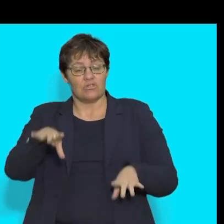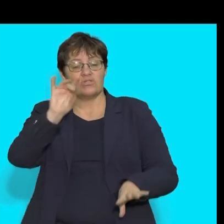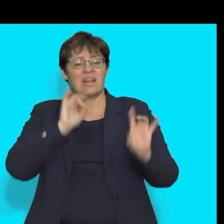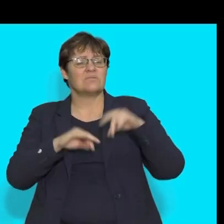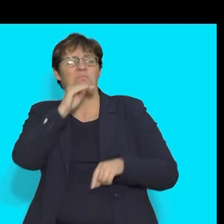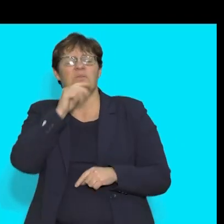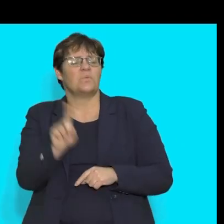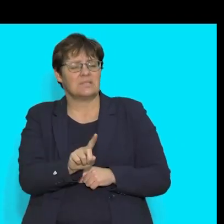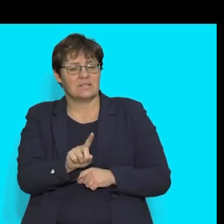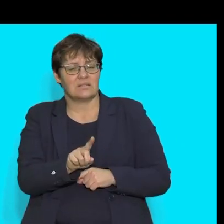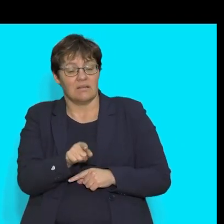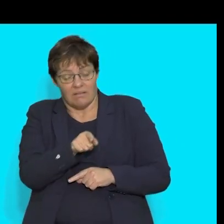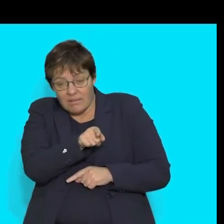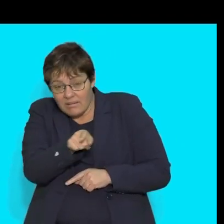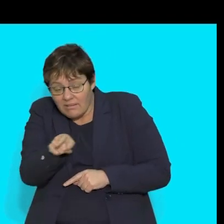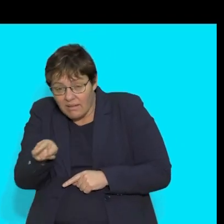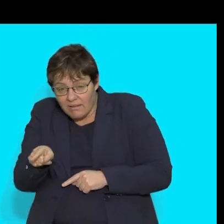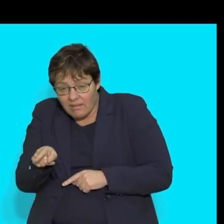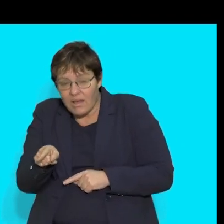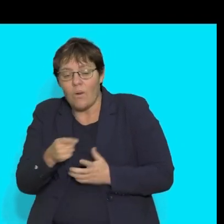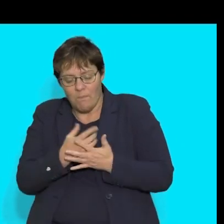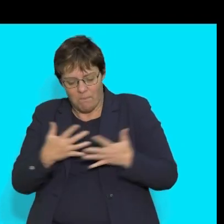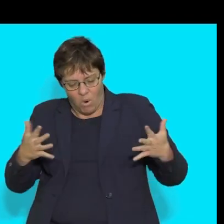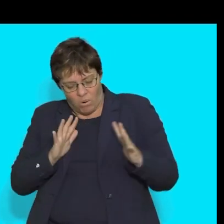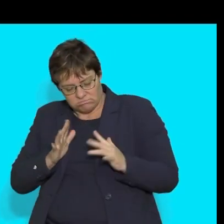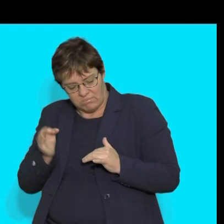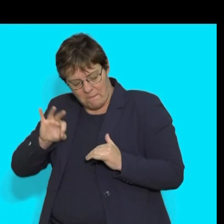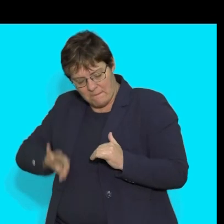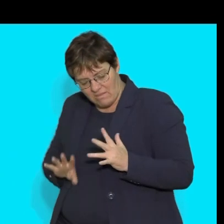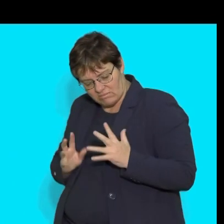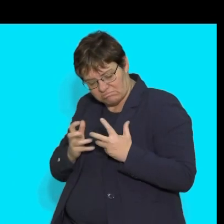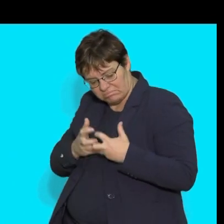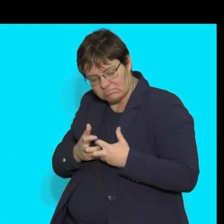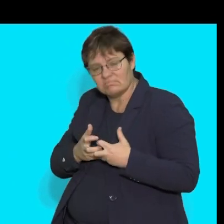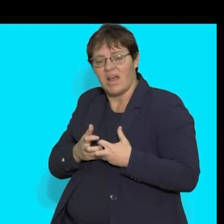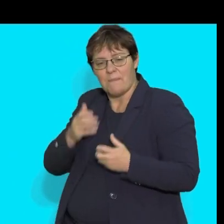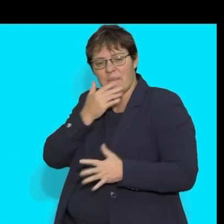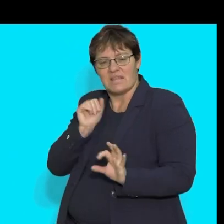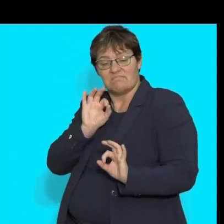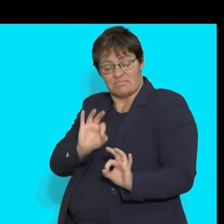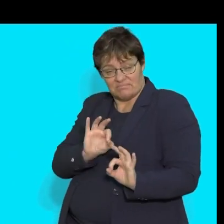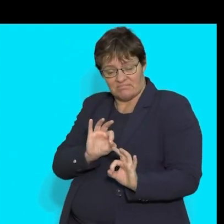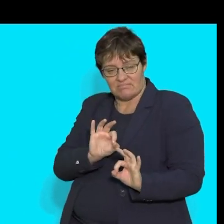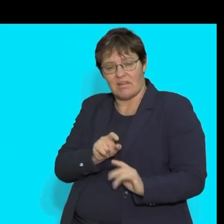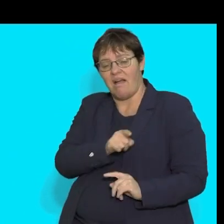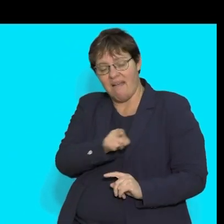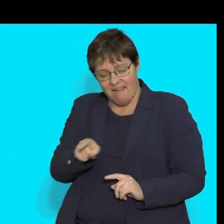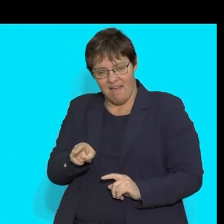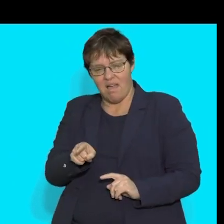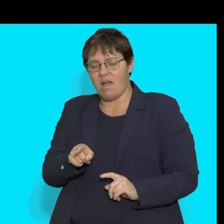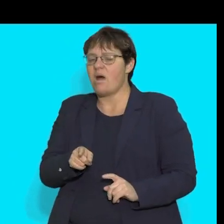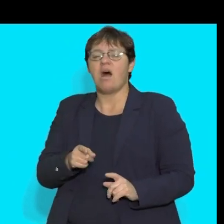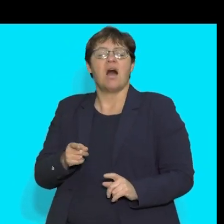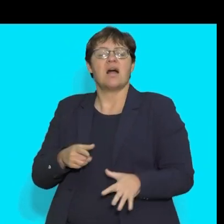means that those organisms with the most beneficial traits or the best suited are more likely